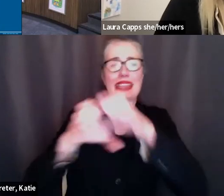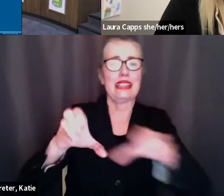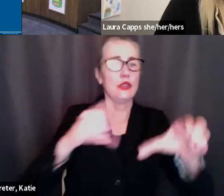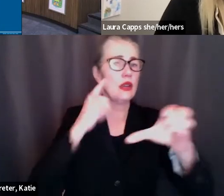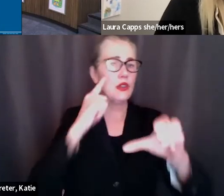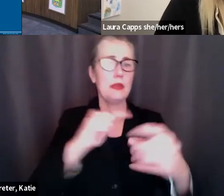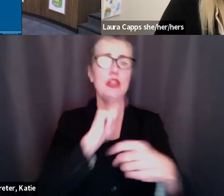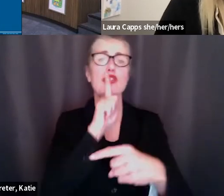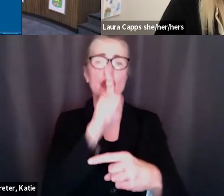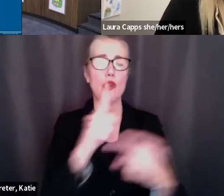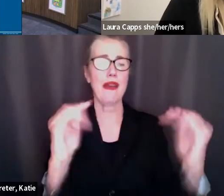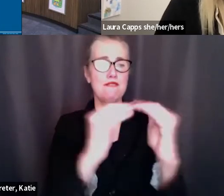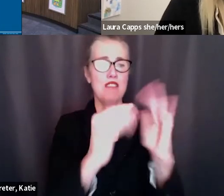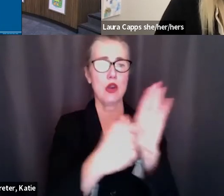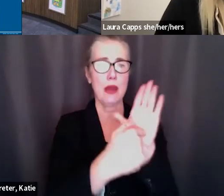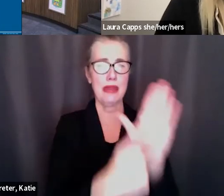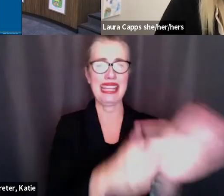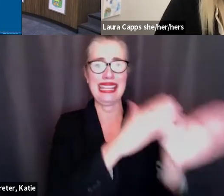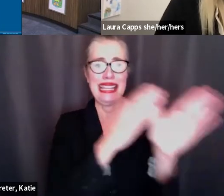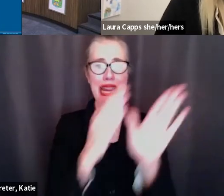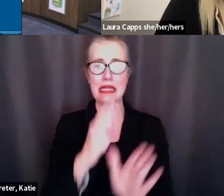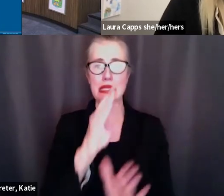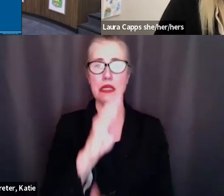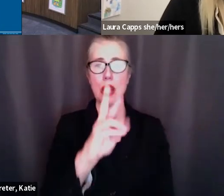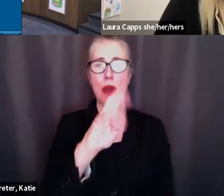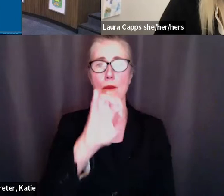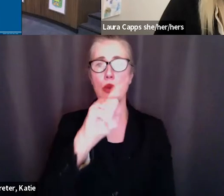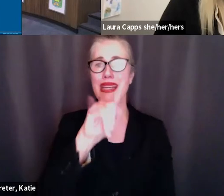thank you next speaker is britney mendoza